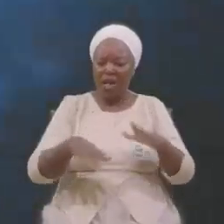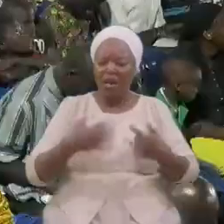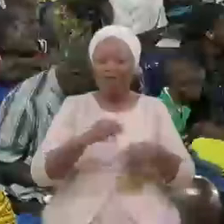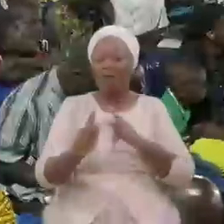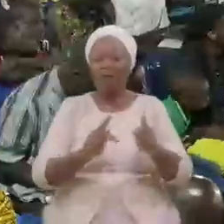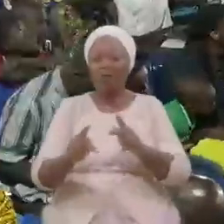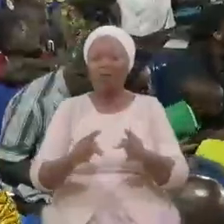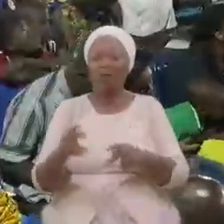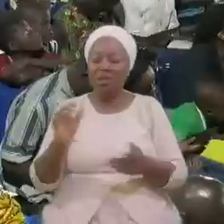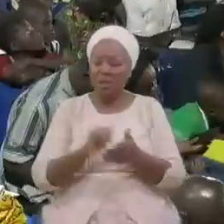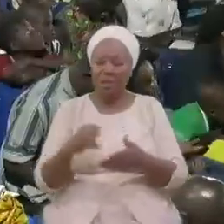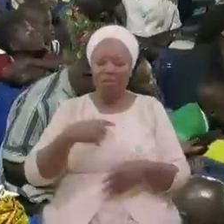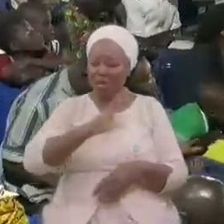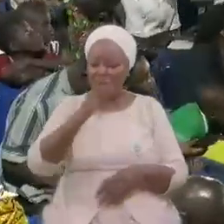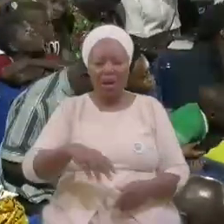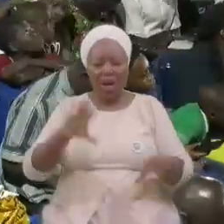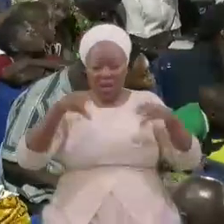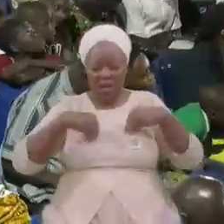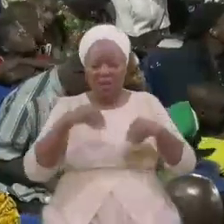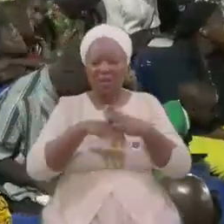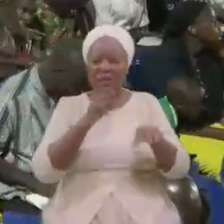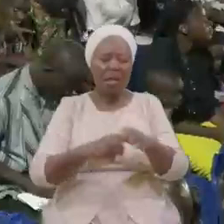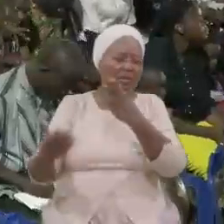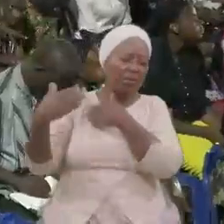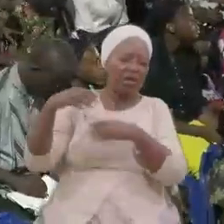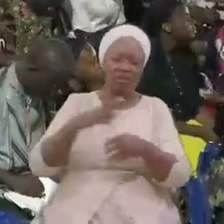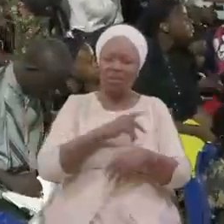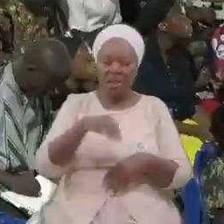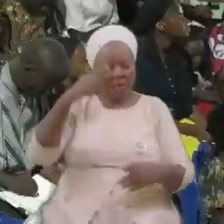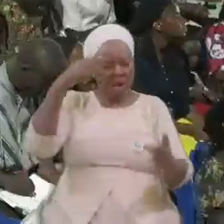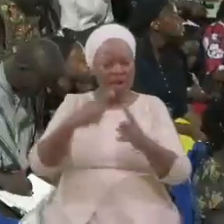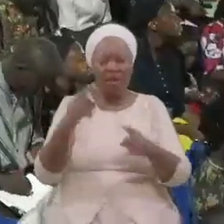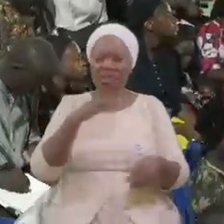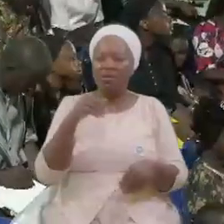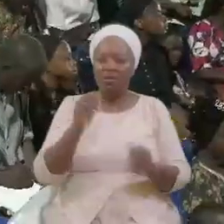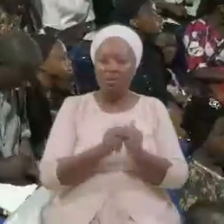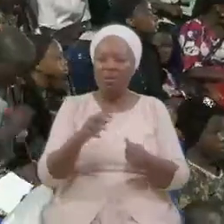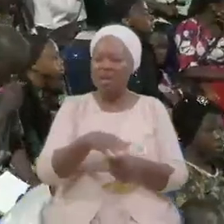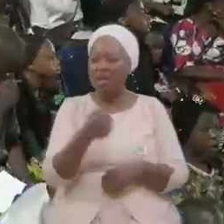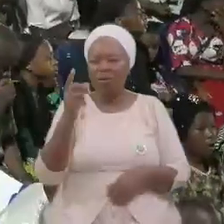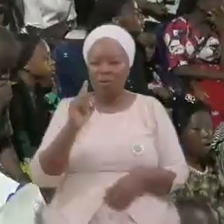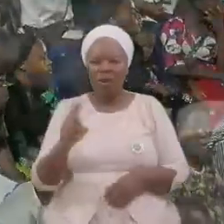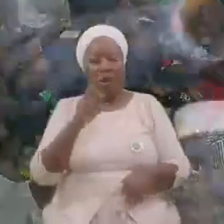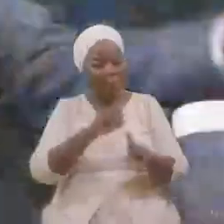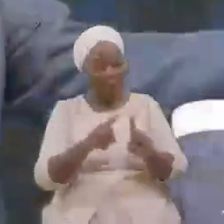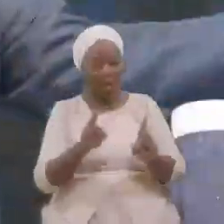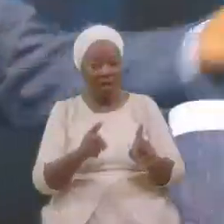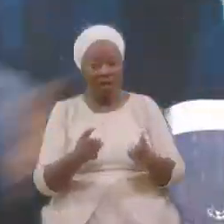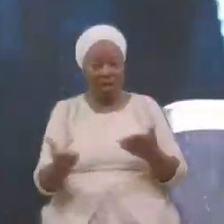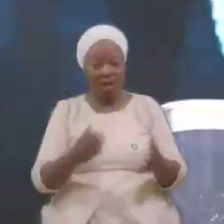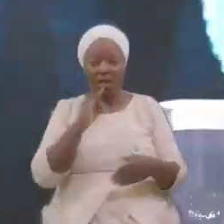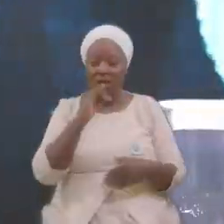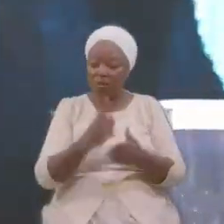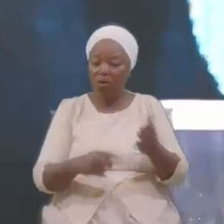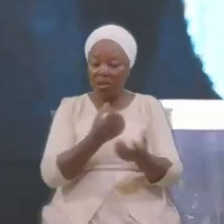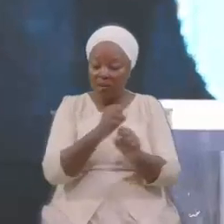we never agreed in the past. We never agreed with anyone. But here is what